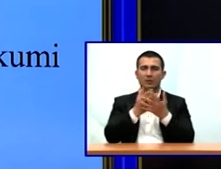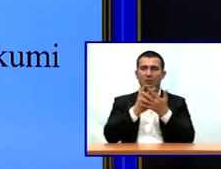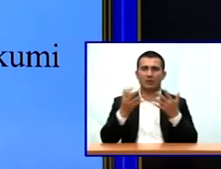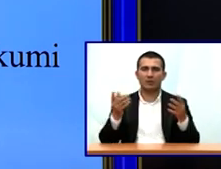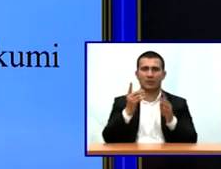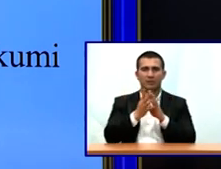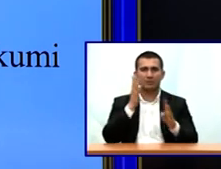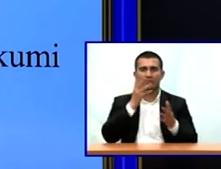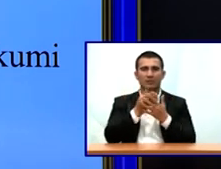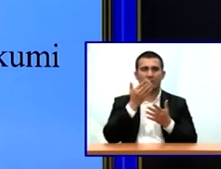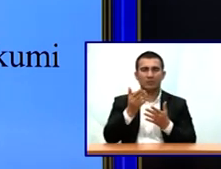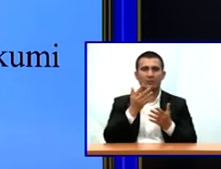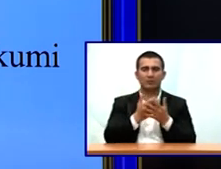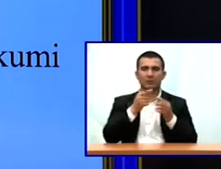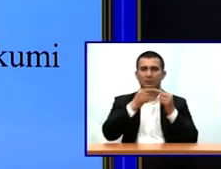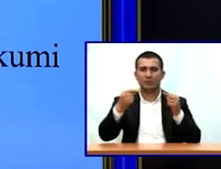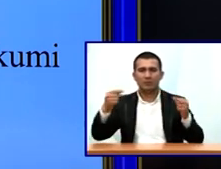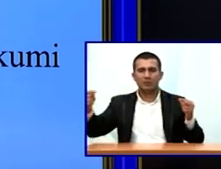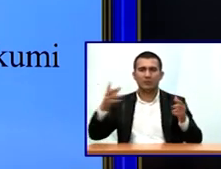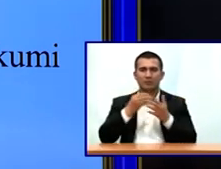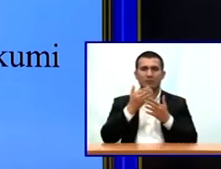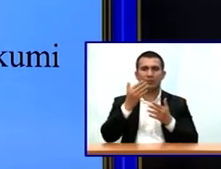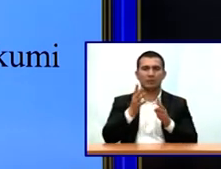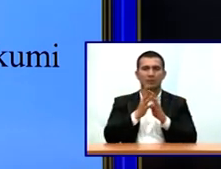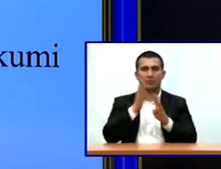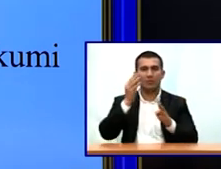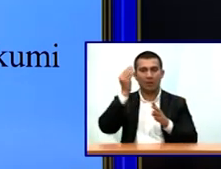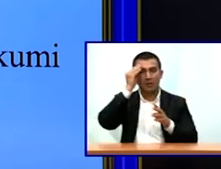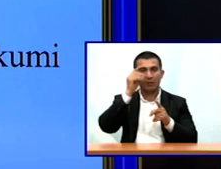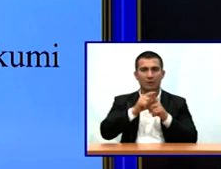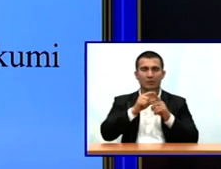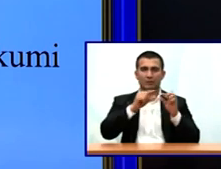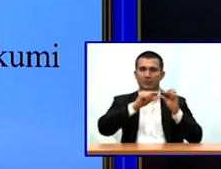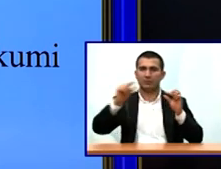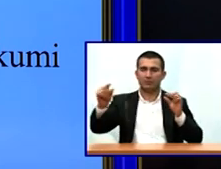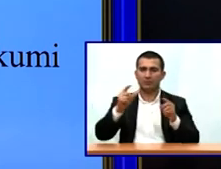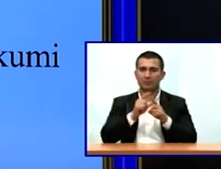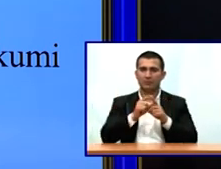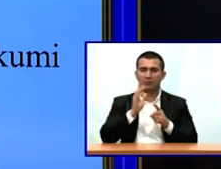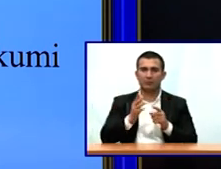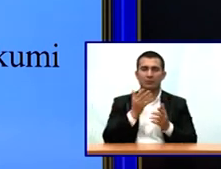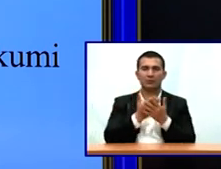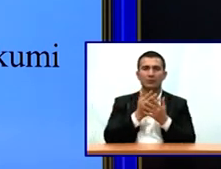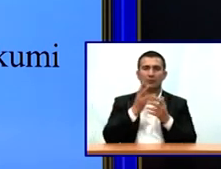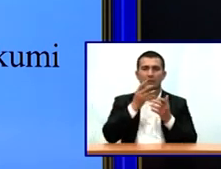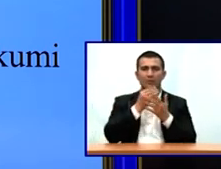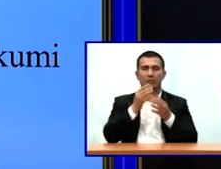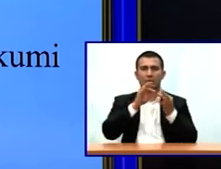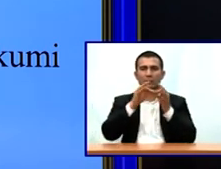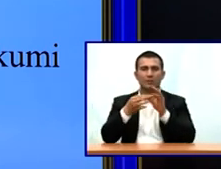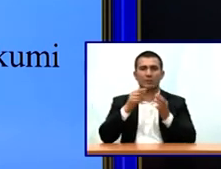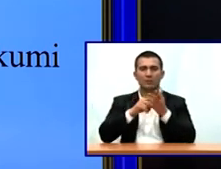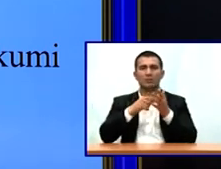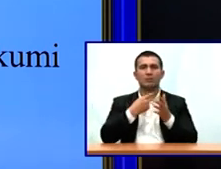qatorga tizilib kelishi ma'nodoshlik qatori deyiladi. Boshqalarga nisbatan nutqda keng qo'llanuvchi